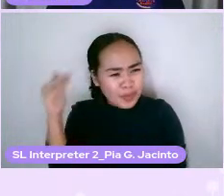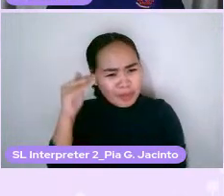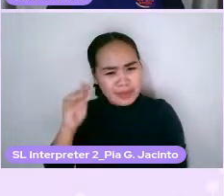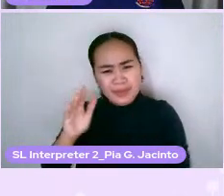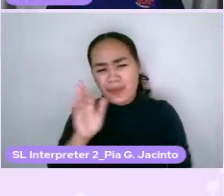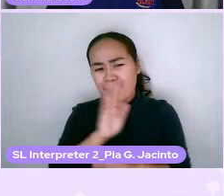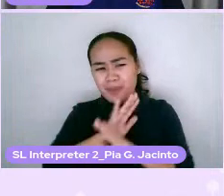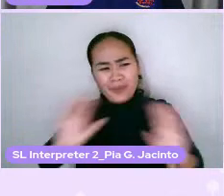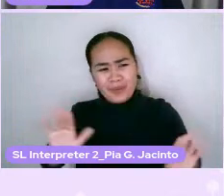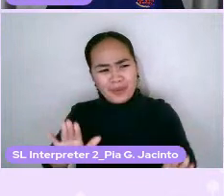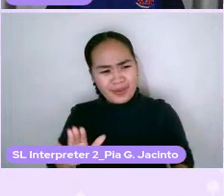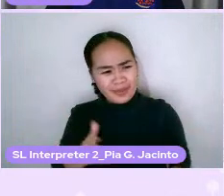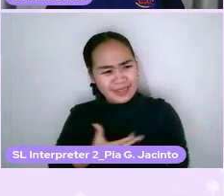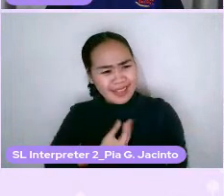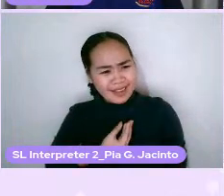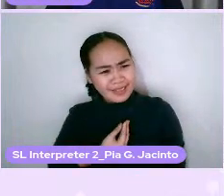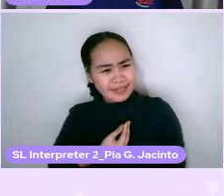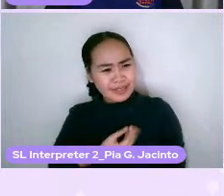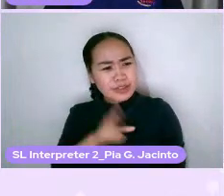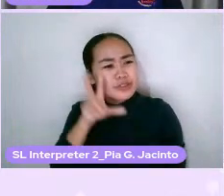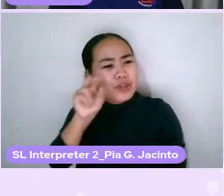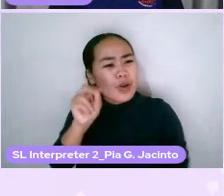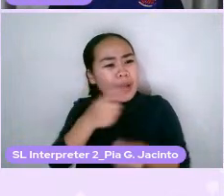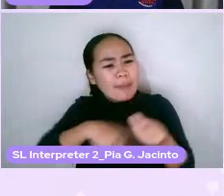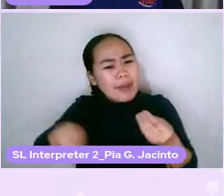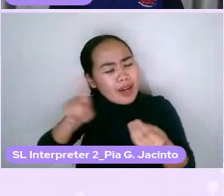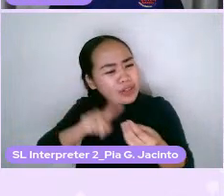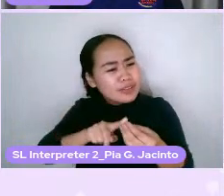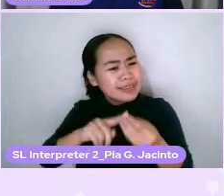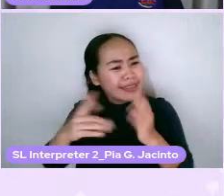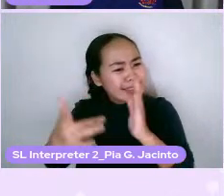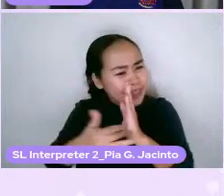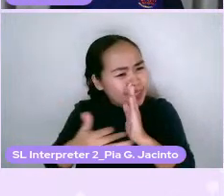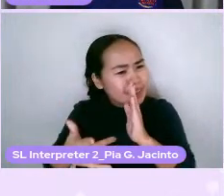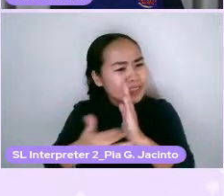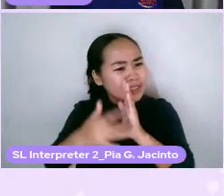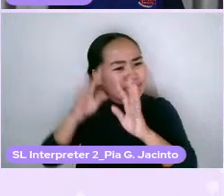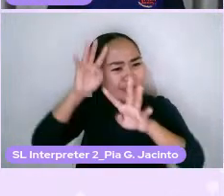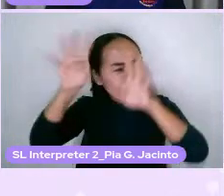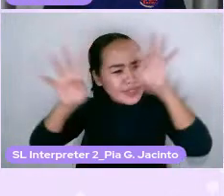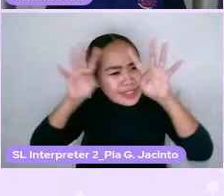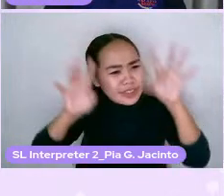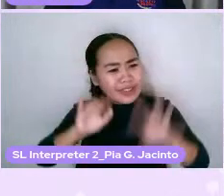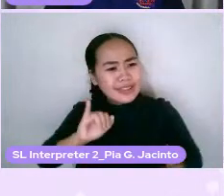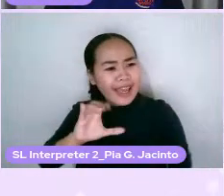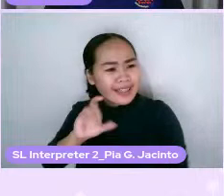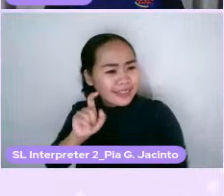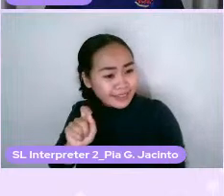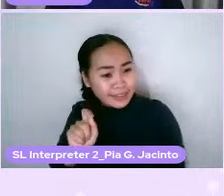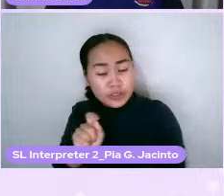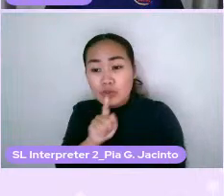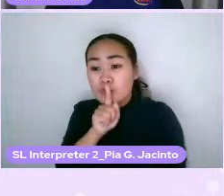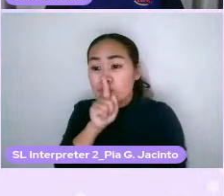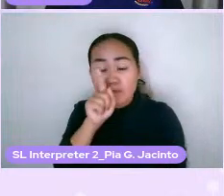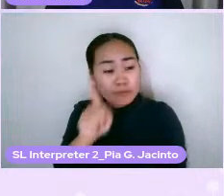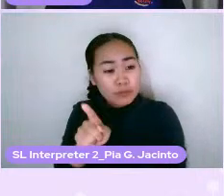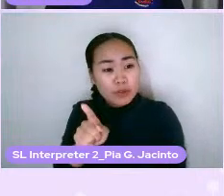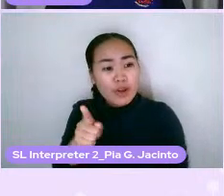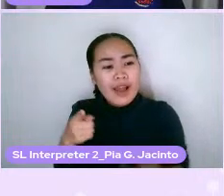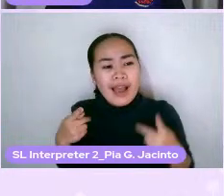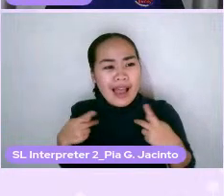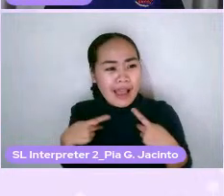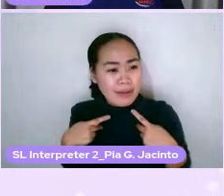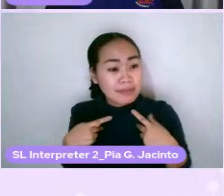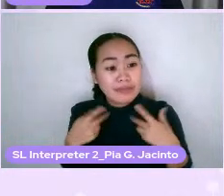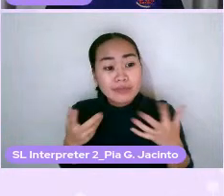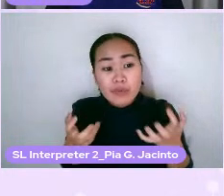na suungin ang karera sa technology, innovation at ICT. We are sure that you are pumped up sa ating